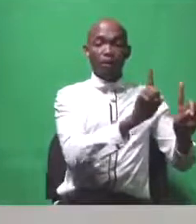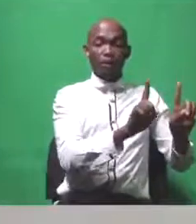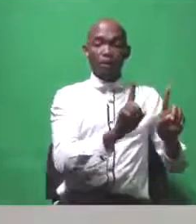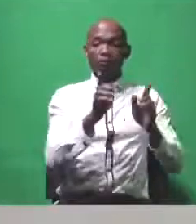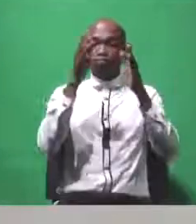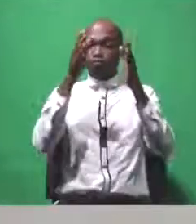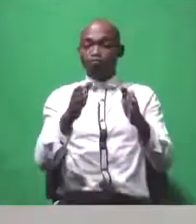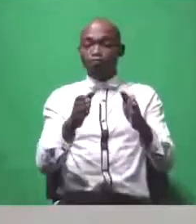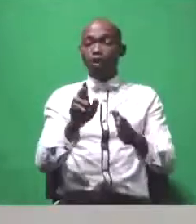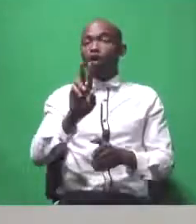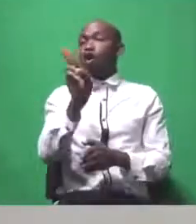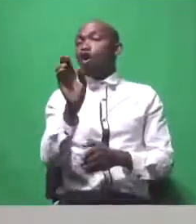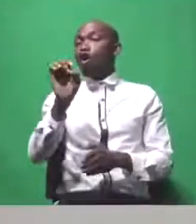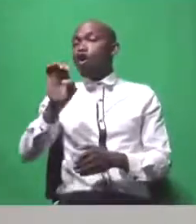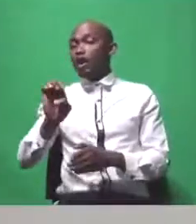hoe